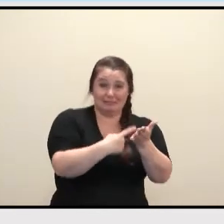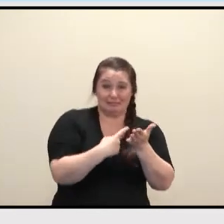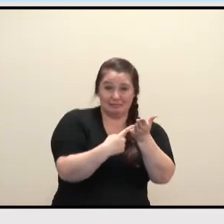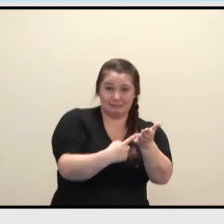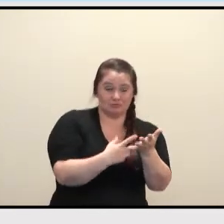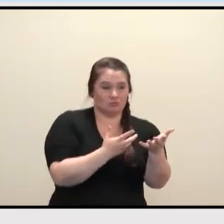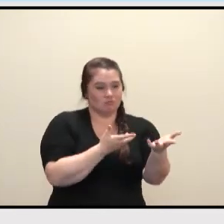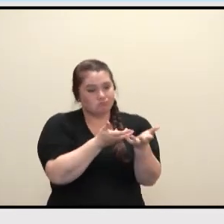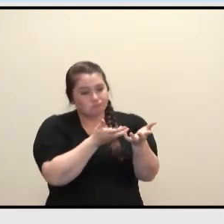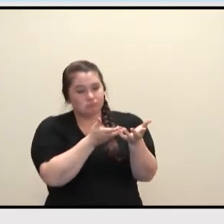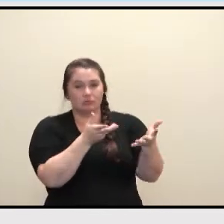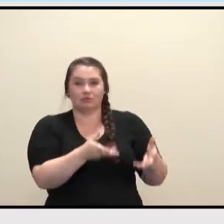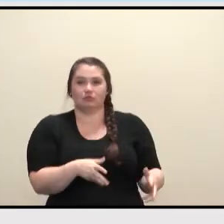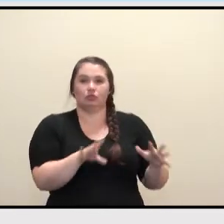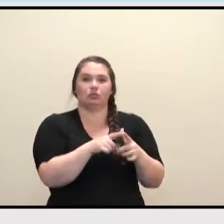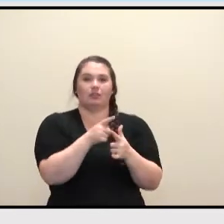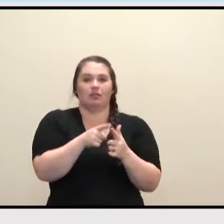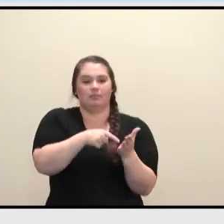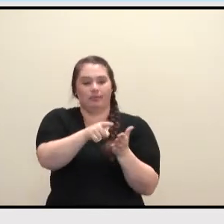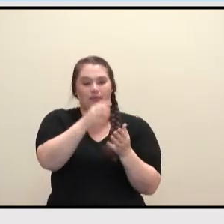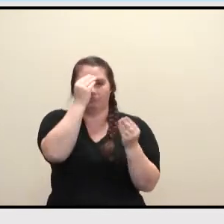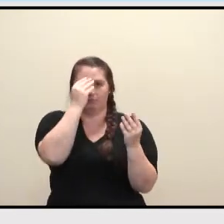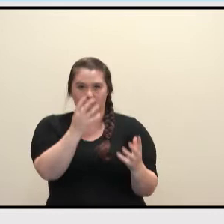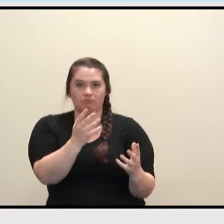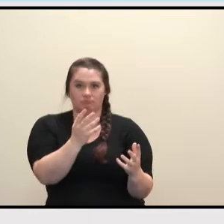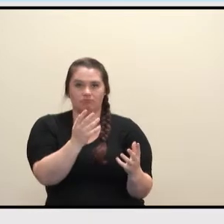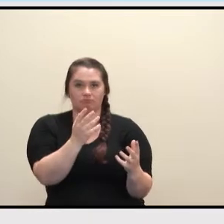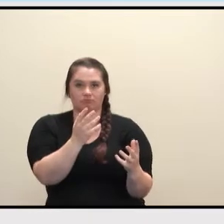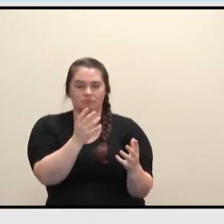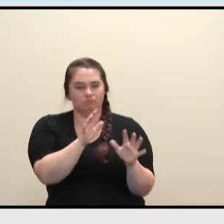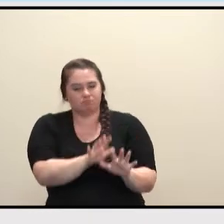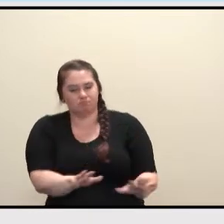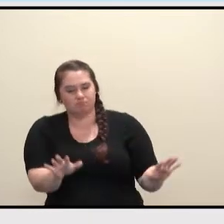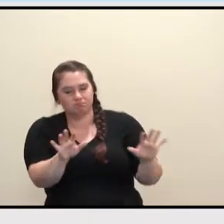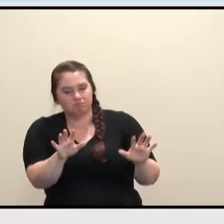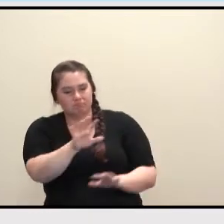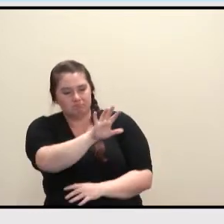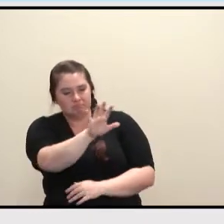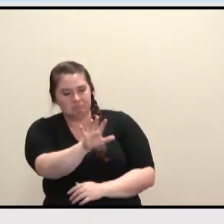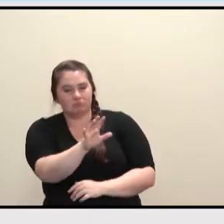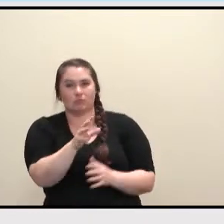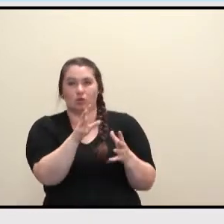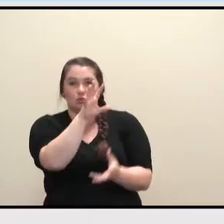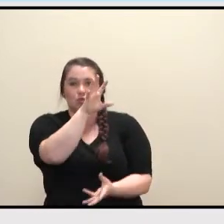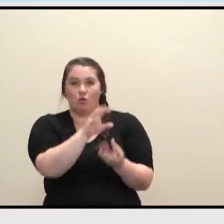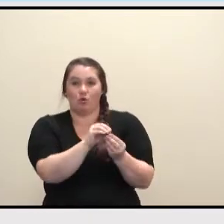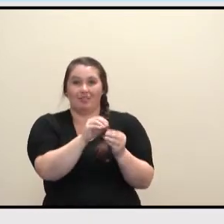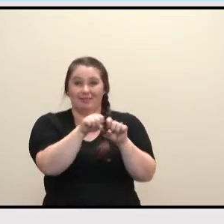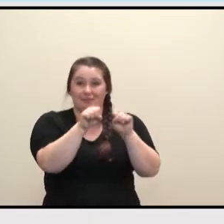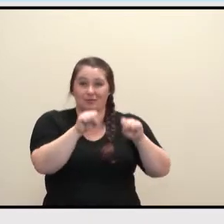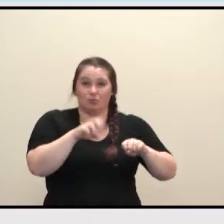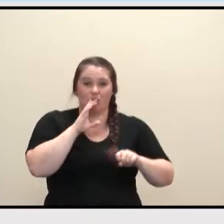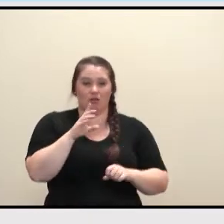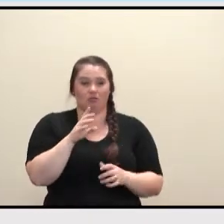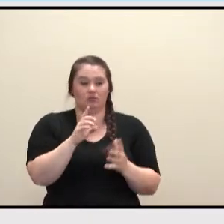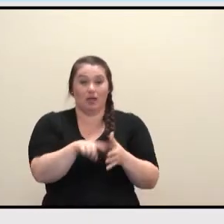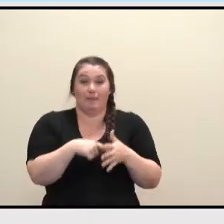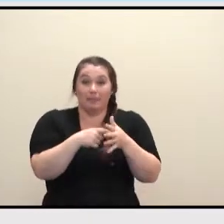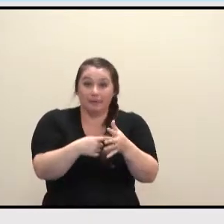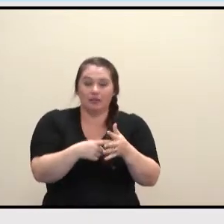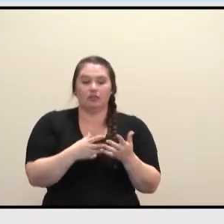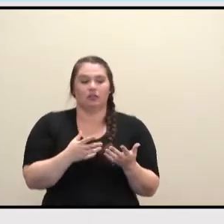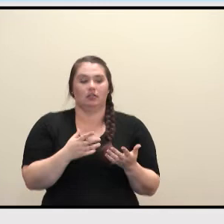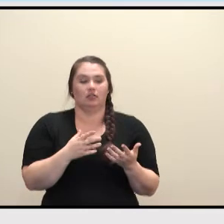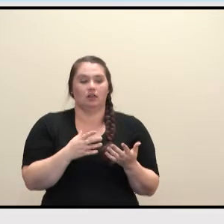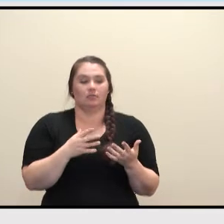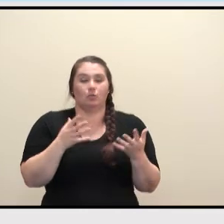we do a pay data kind of overview. How has the system been implemented? How's it going? What do